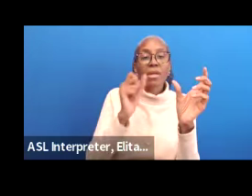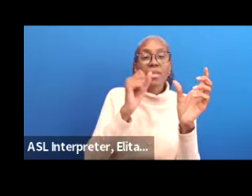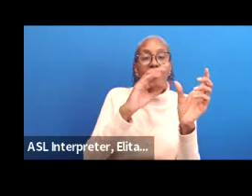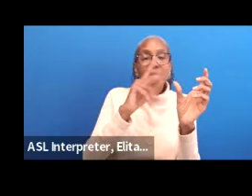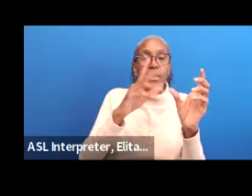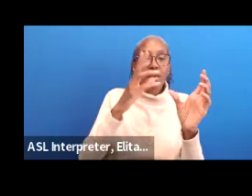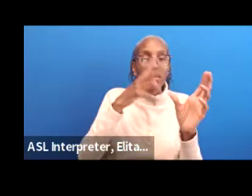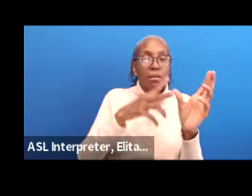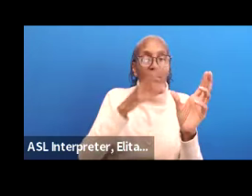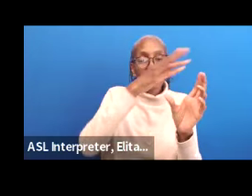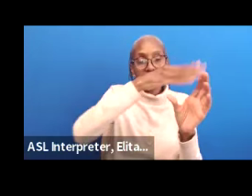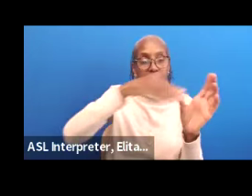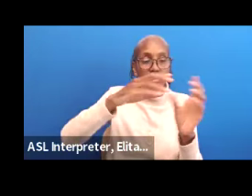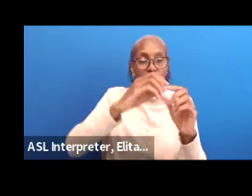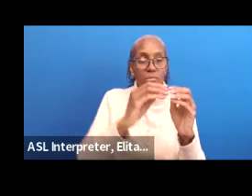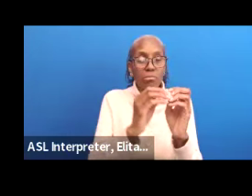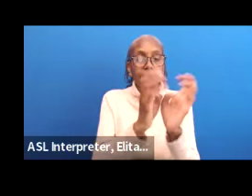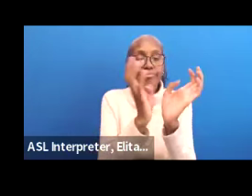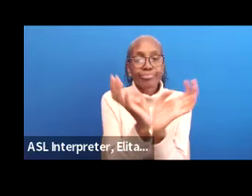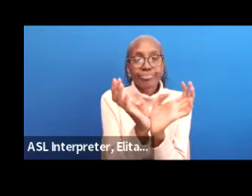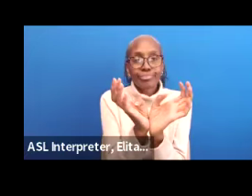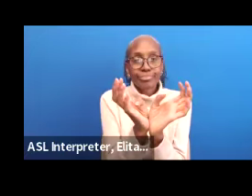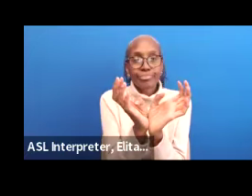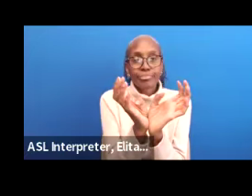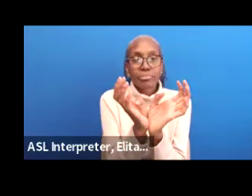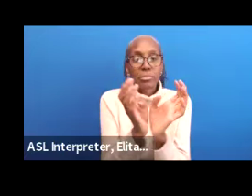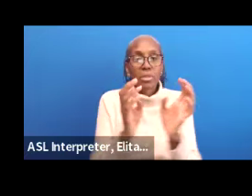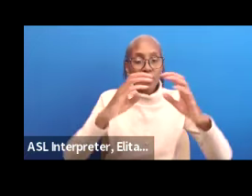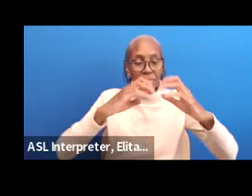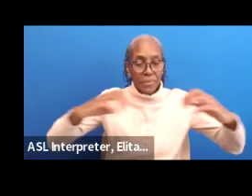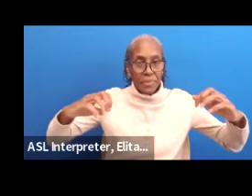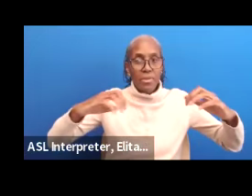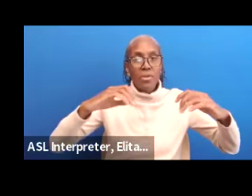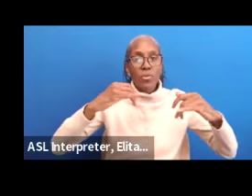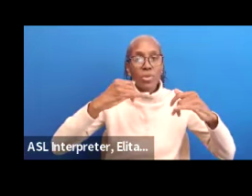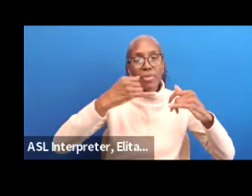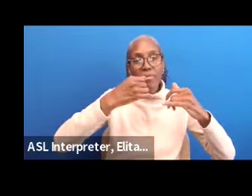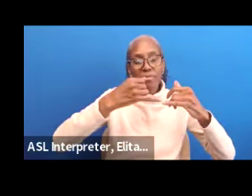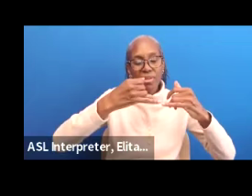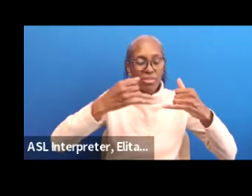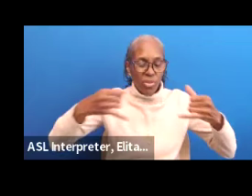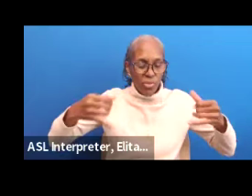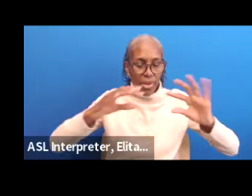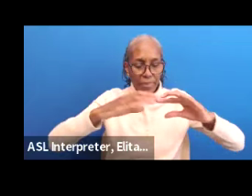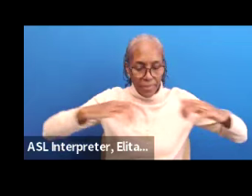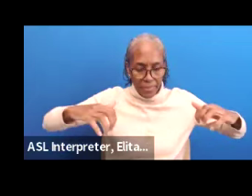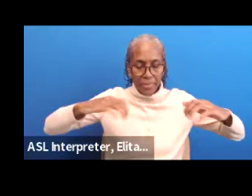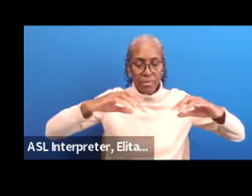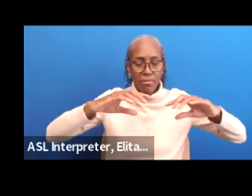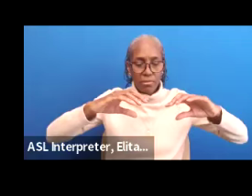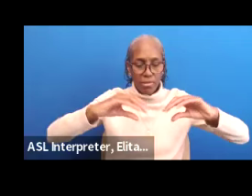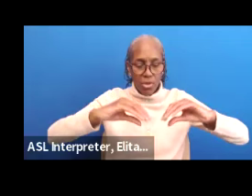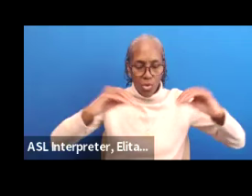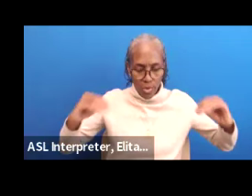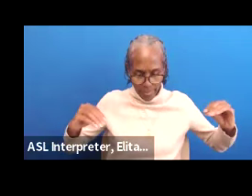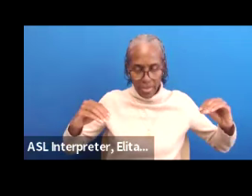up and held open with those threads. And then